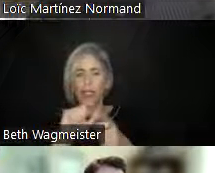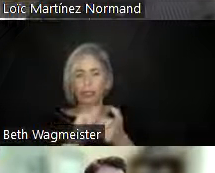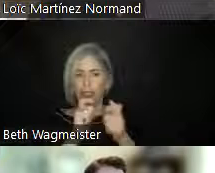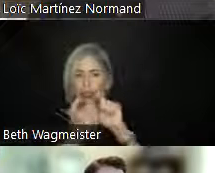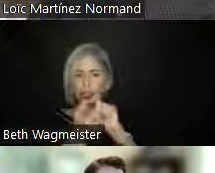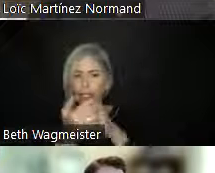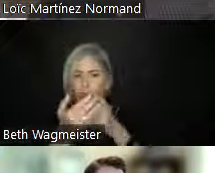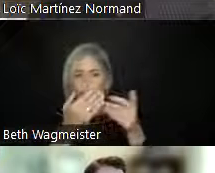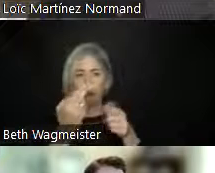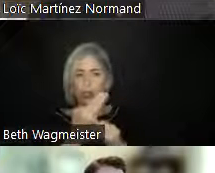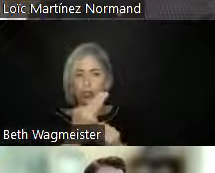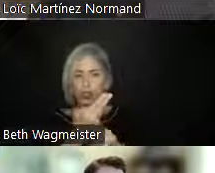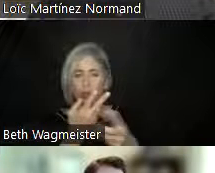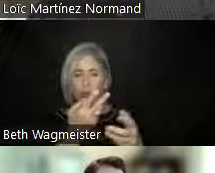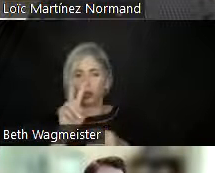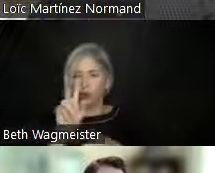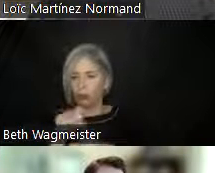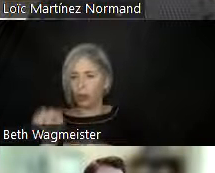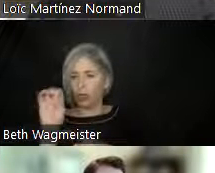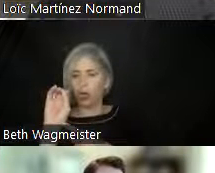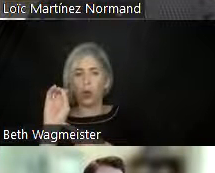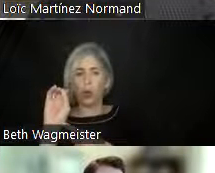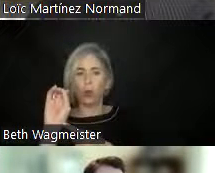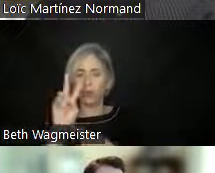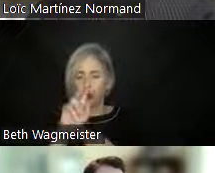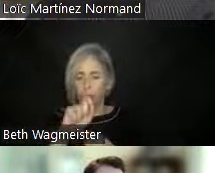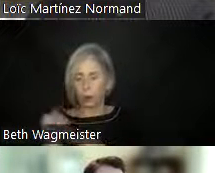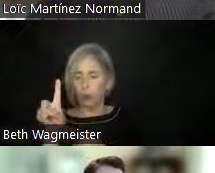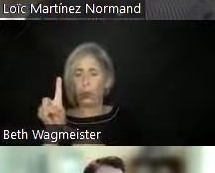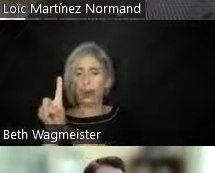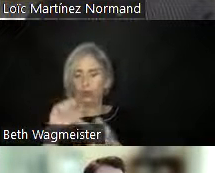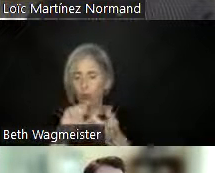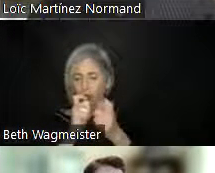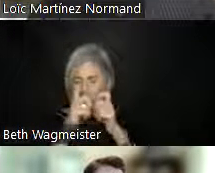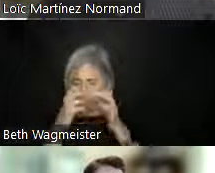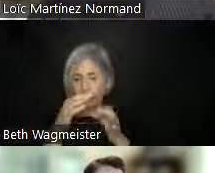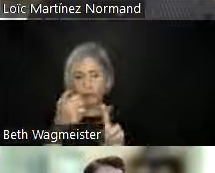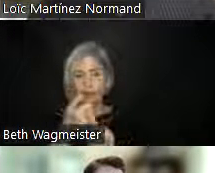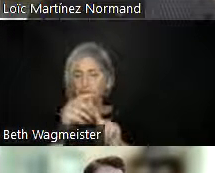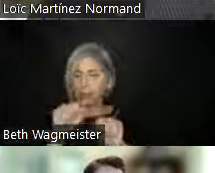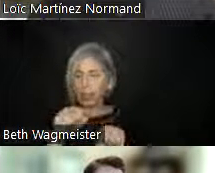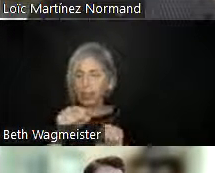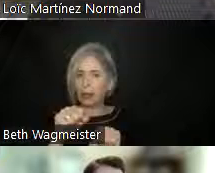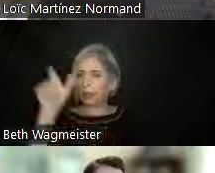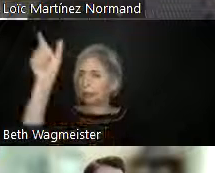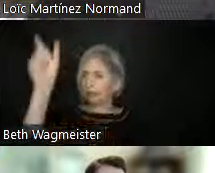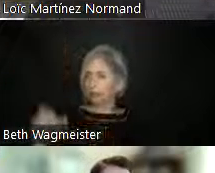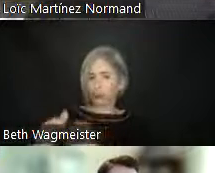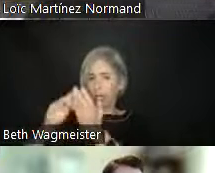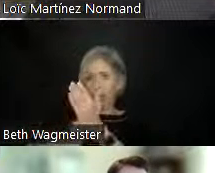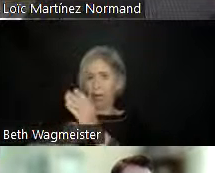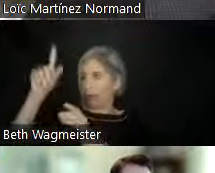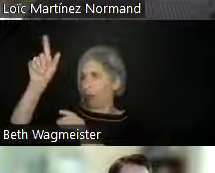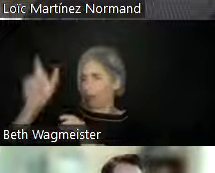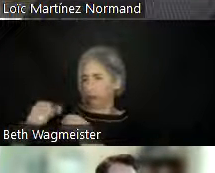you want to use the VPAT 2.0 or the 2.1. And there's a catalog structure that allows you,